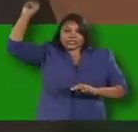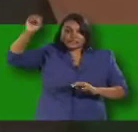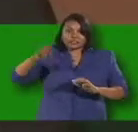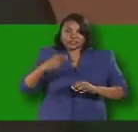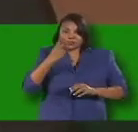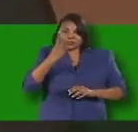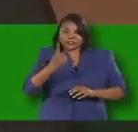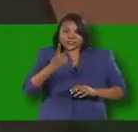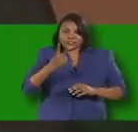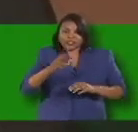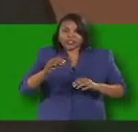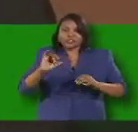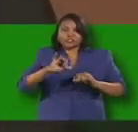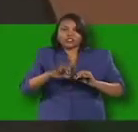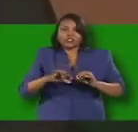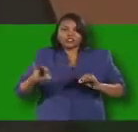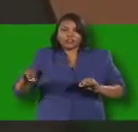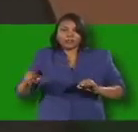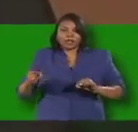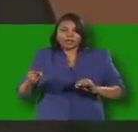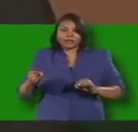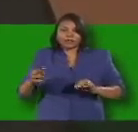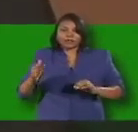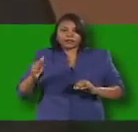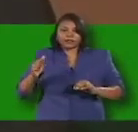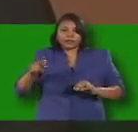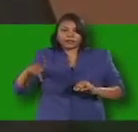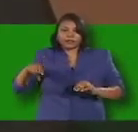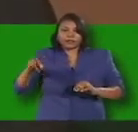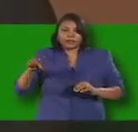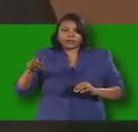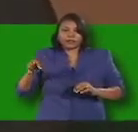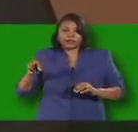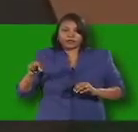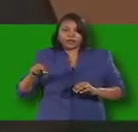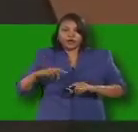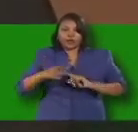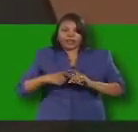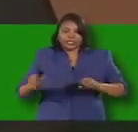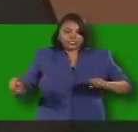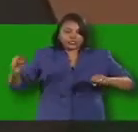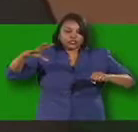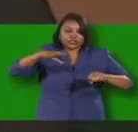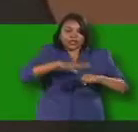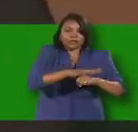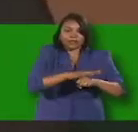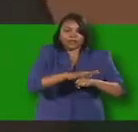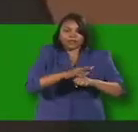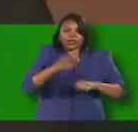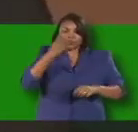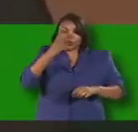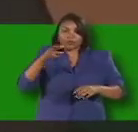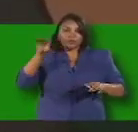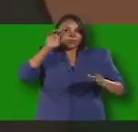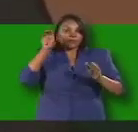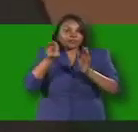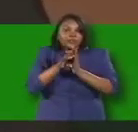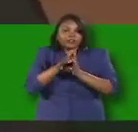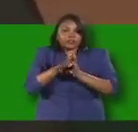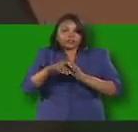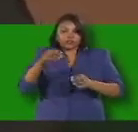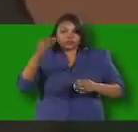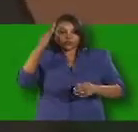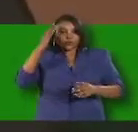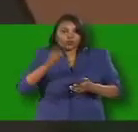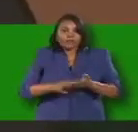And we saw them being used very recently in Japan with that tsunami occurring. And that type of technology is very important.